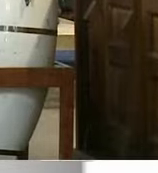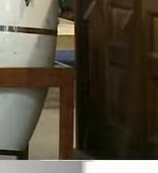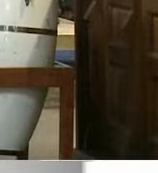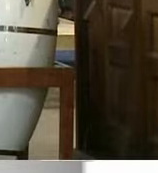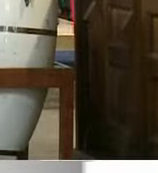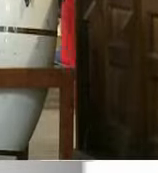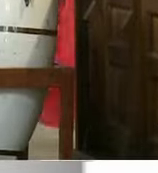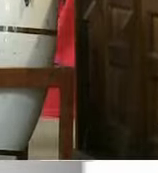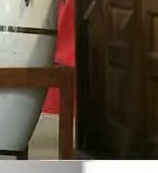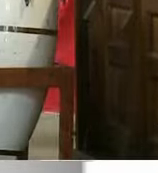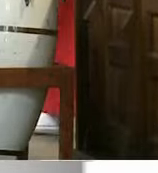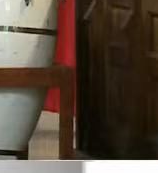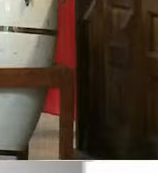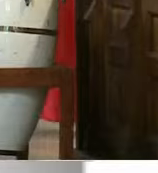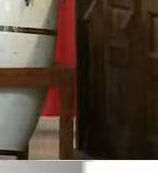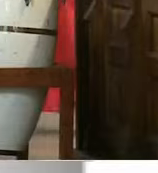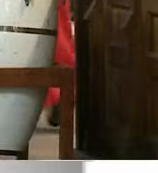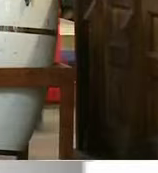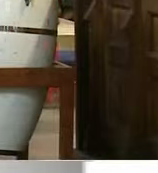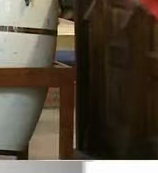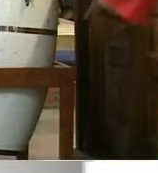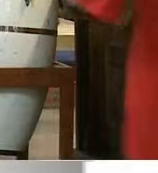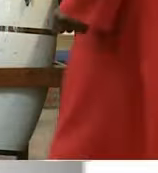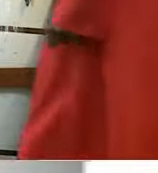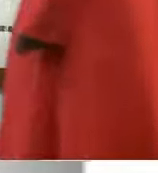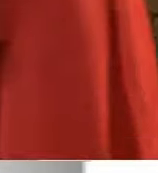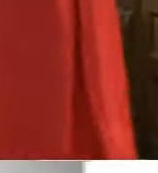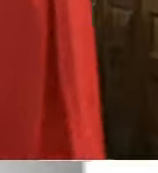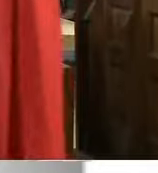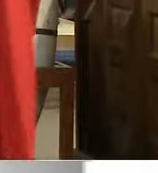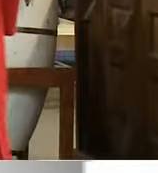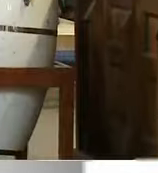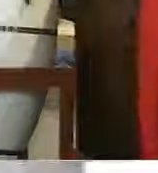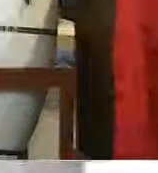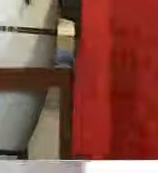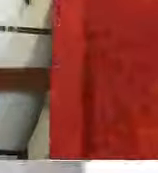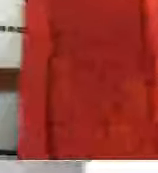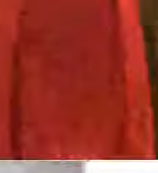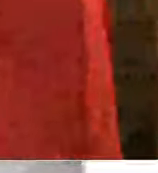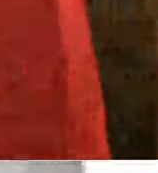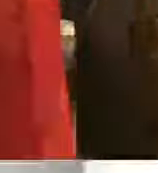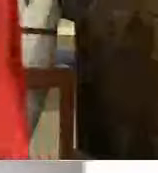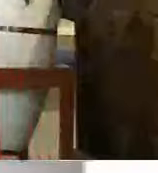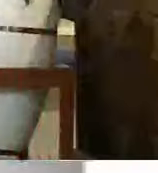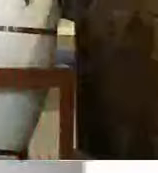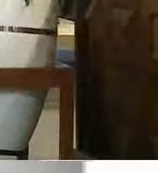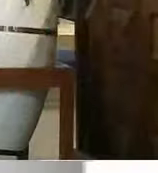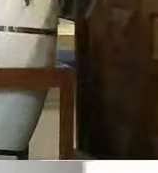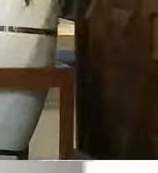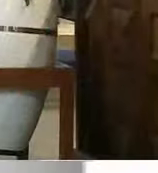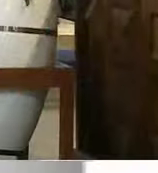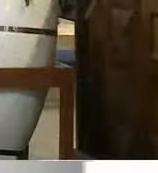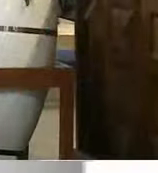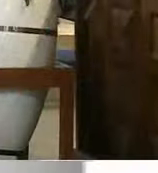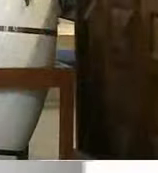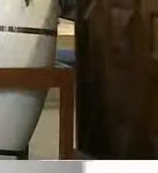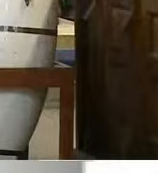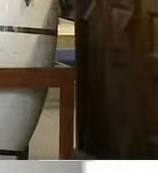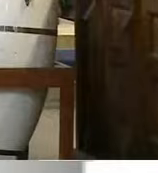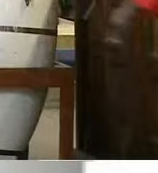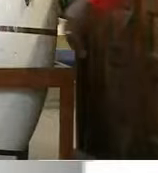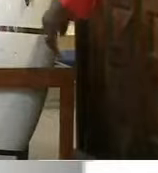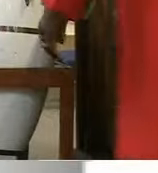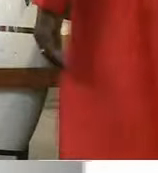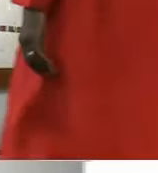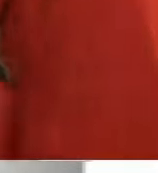The body of our Lord Jesus Christ, which was broken for you, keep your body and soul to eternal life. Take and eat this in remembrance that Christ